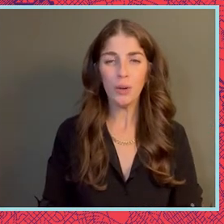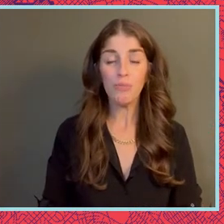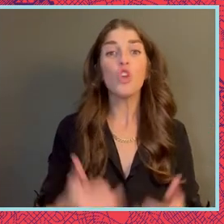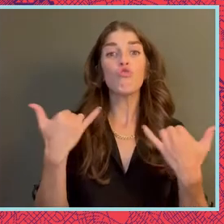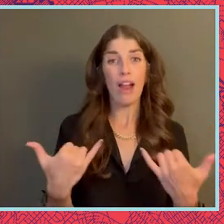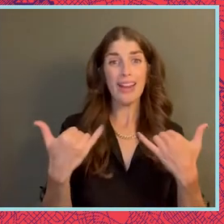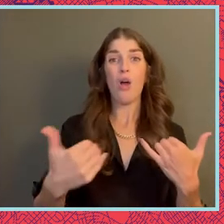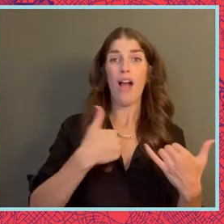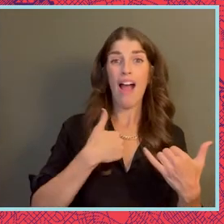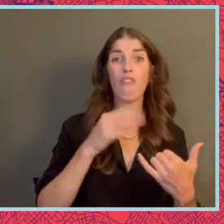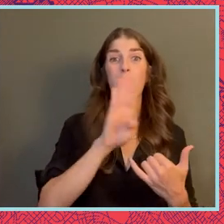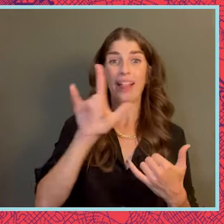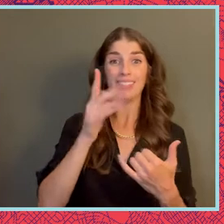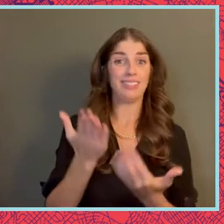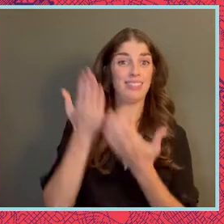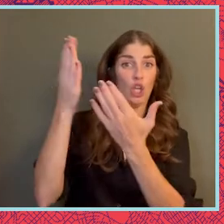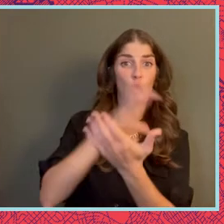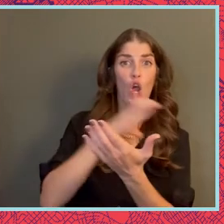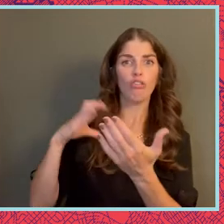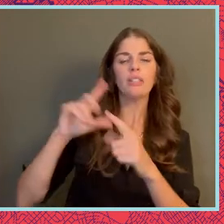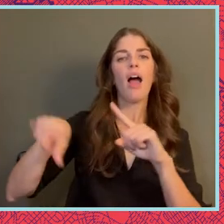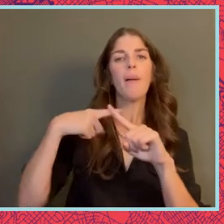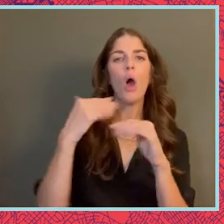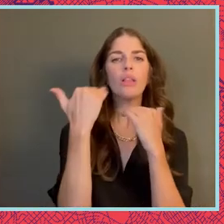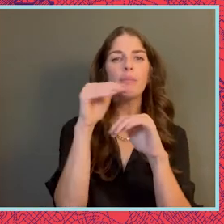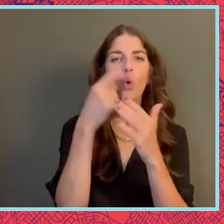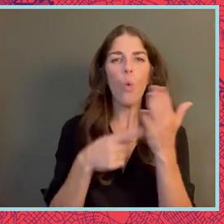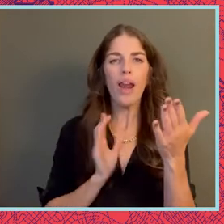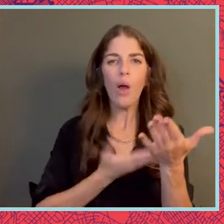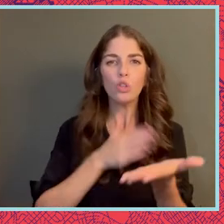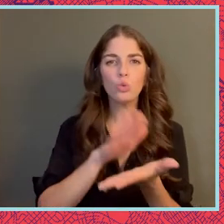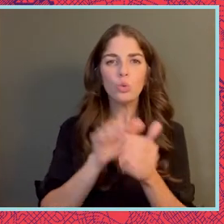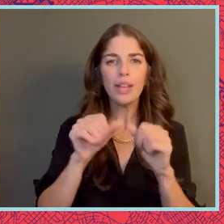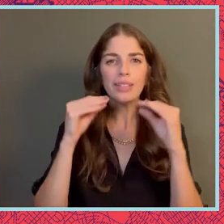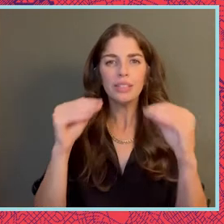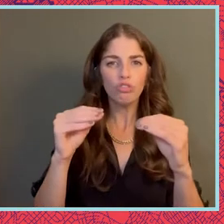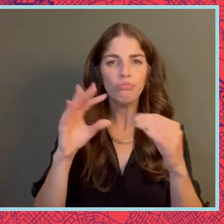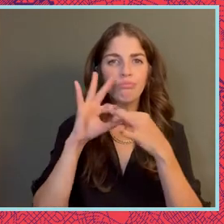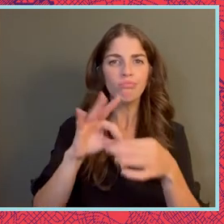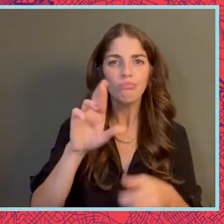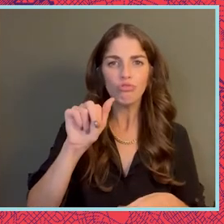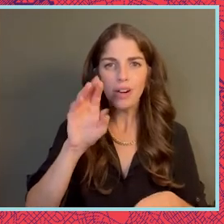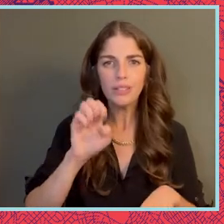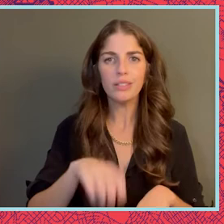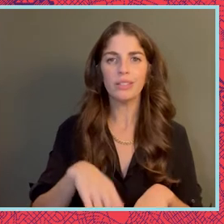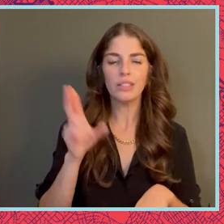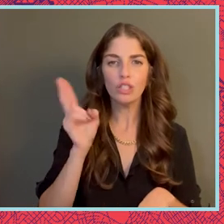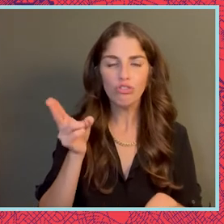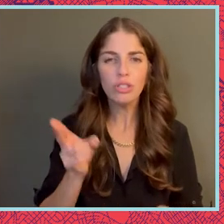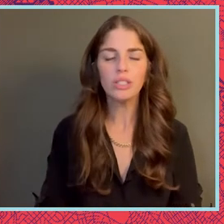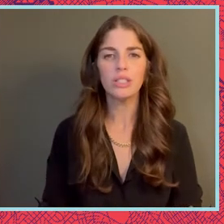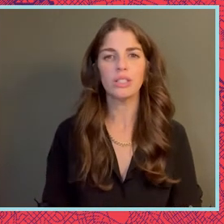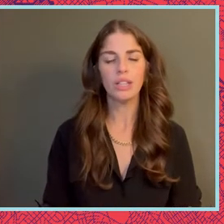that there's bills in conversation in our Congress that's about limiting what our schools can teach when we're talking about